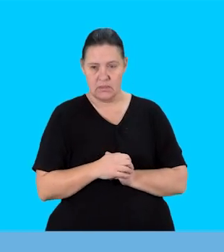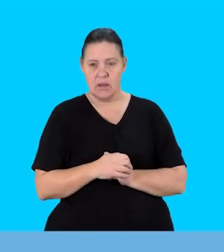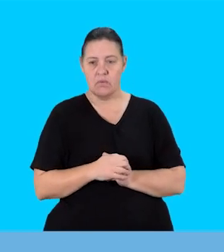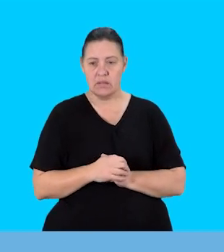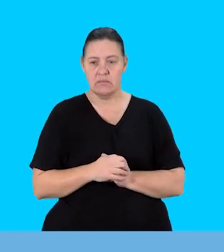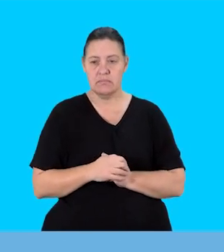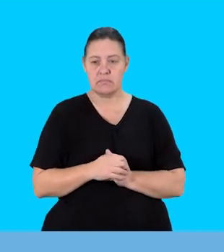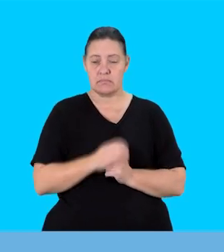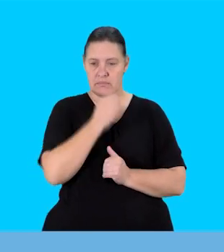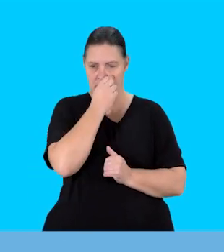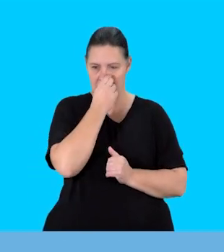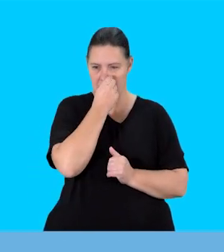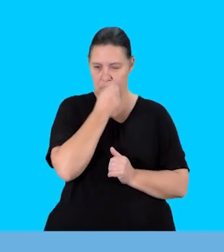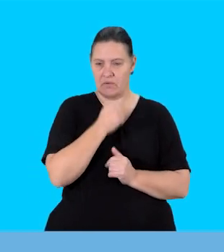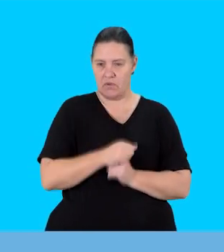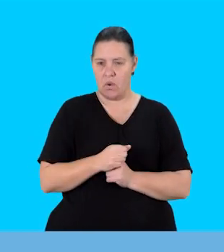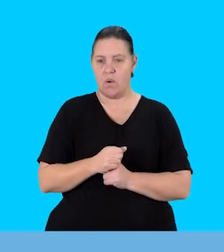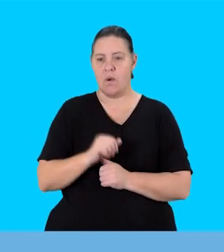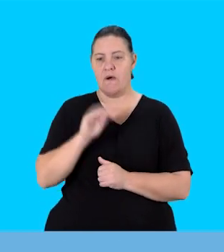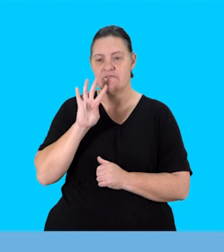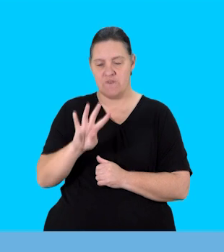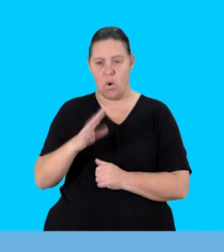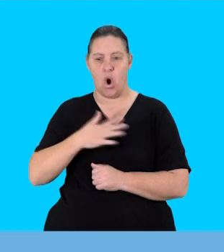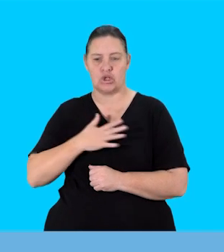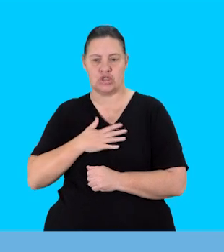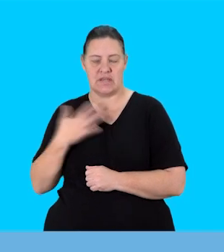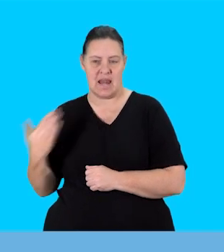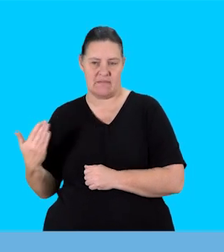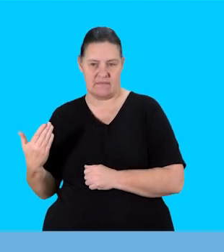remember, will multiply this, which means I will have 4